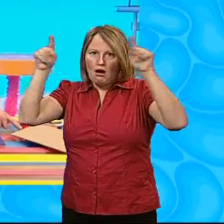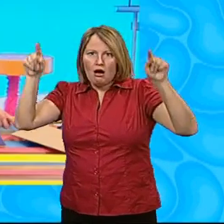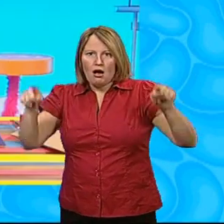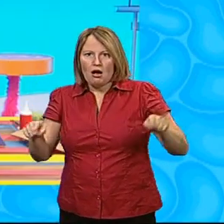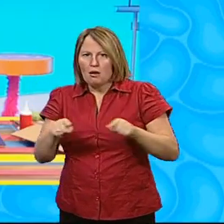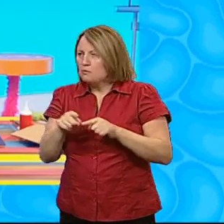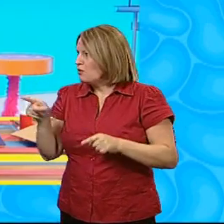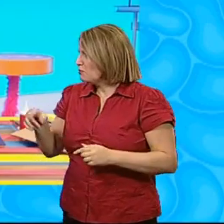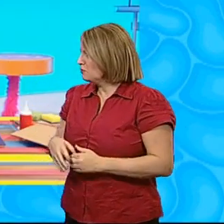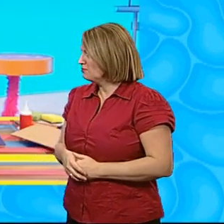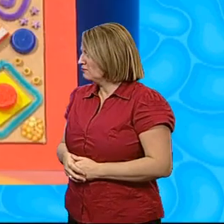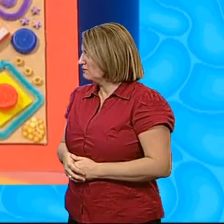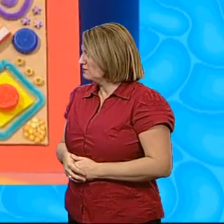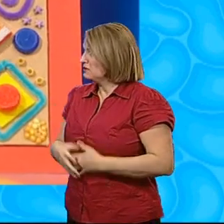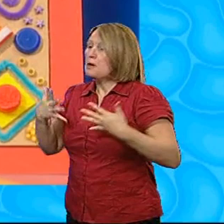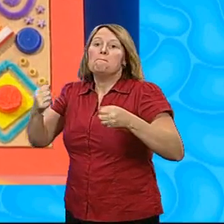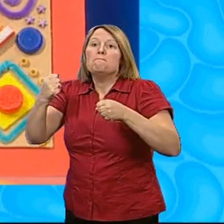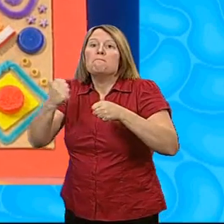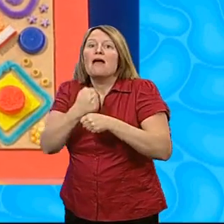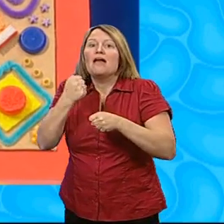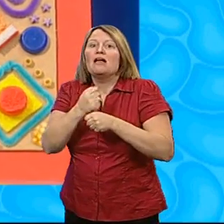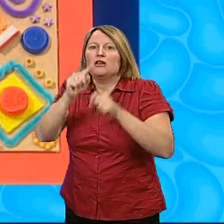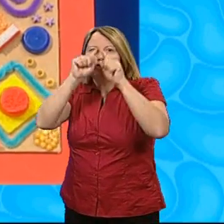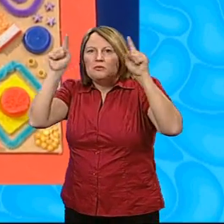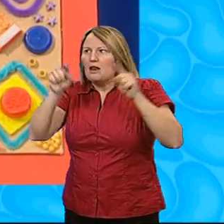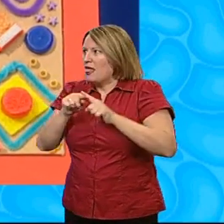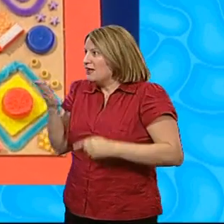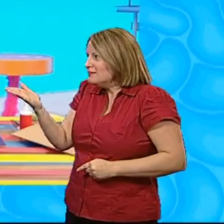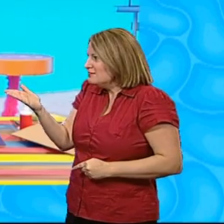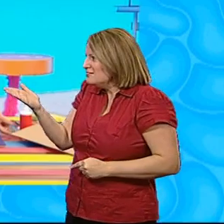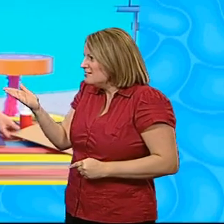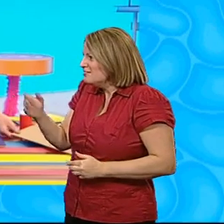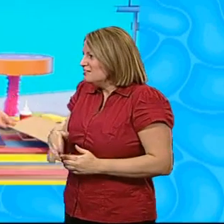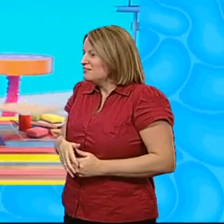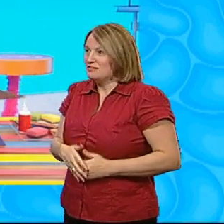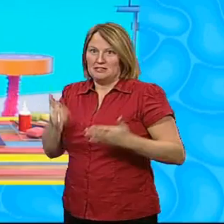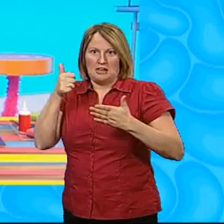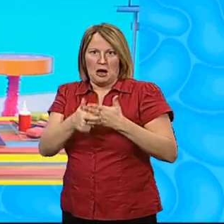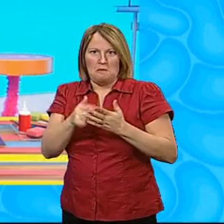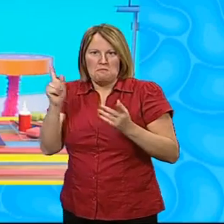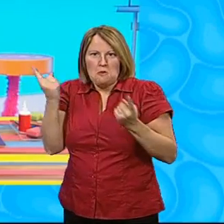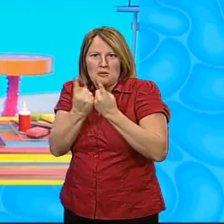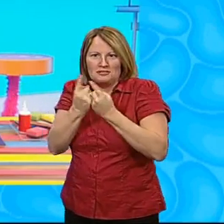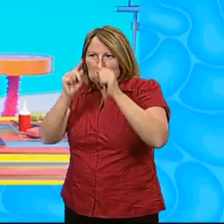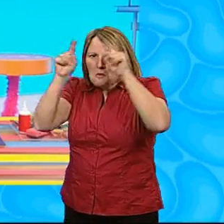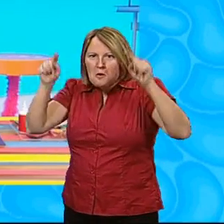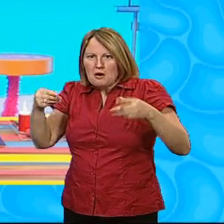cardboard. Now, to start making your junk picture, like this one here, take your piece of